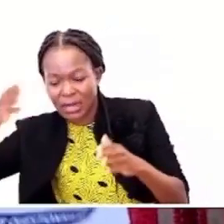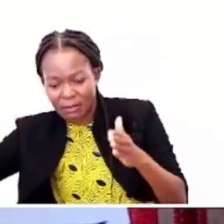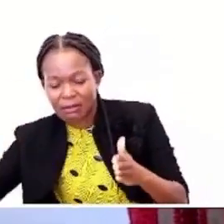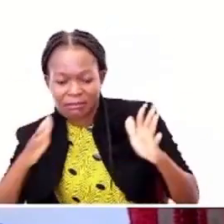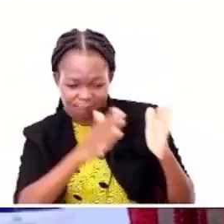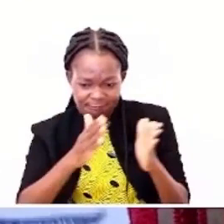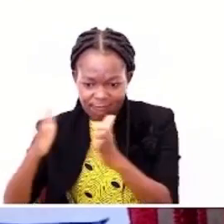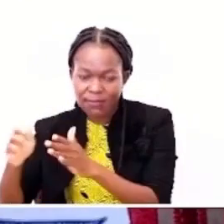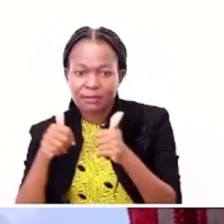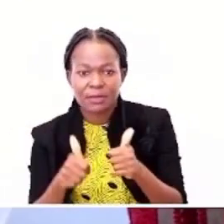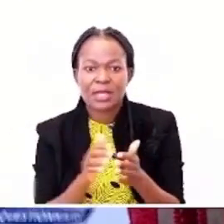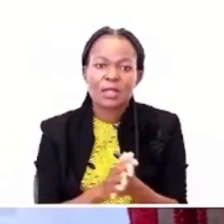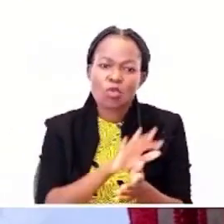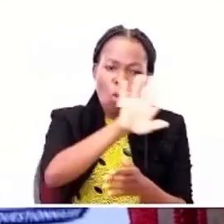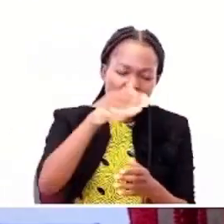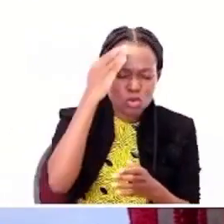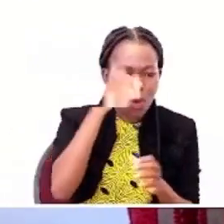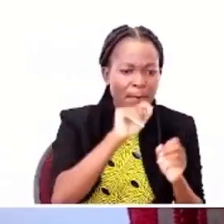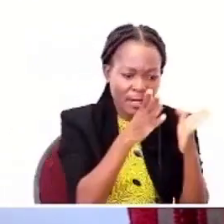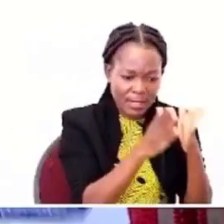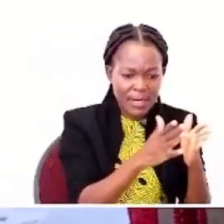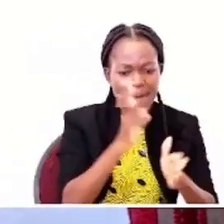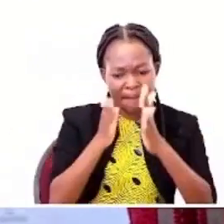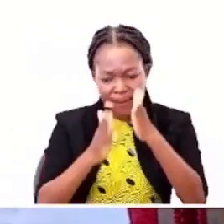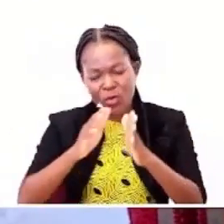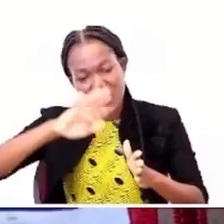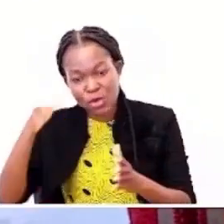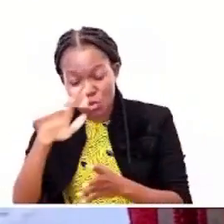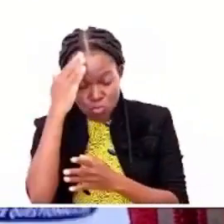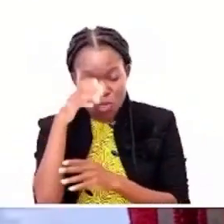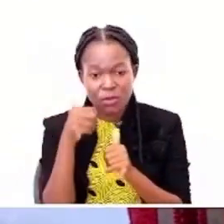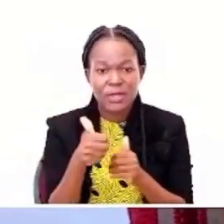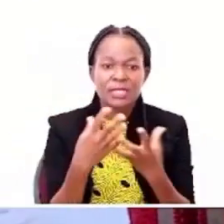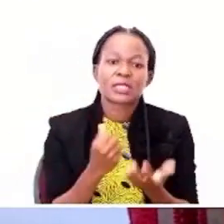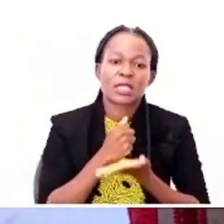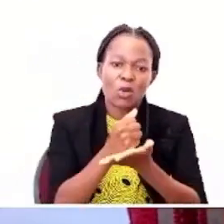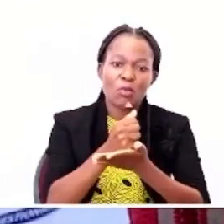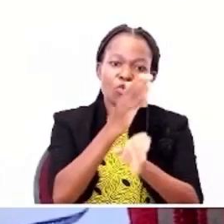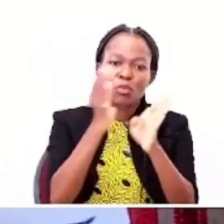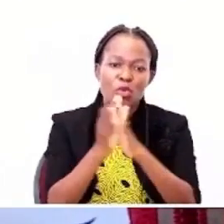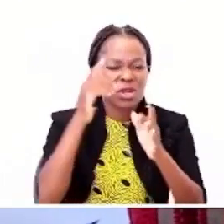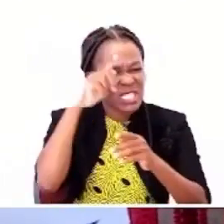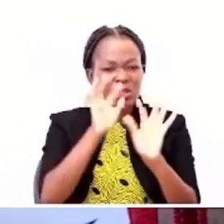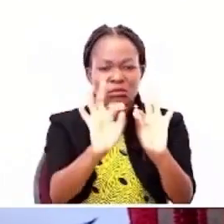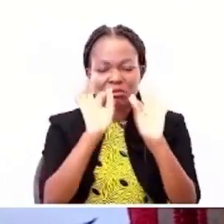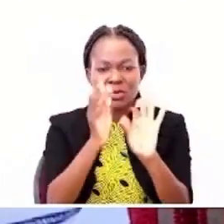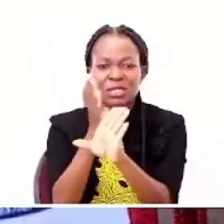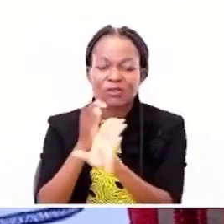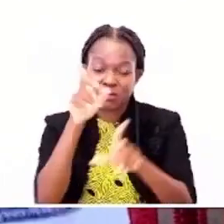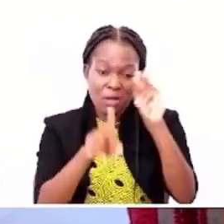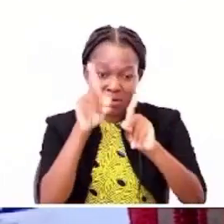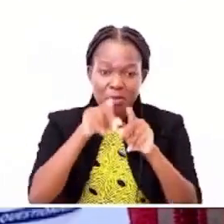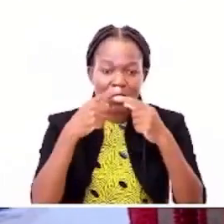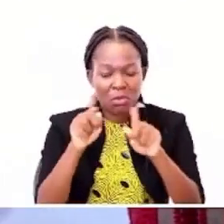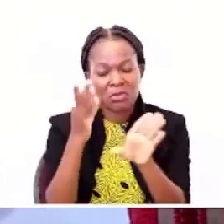when we know what the midpoint is, the beginning and the end game, can we build the necessary skills for the different points as well. So we